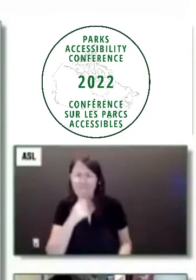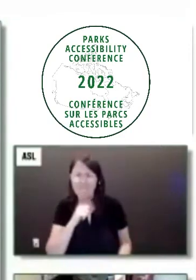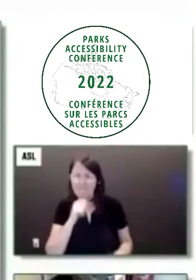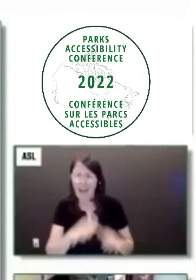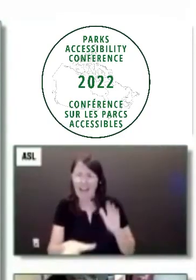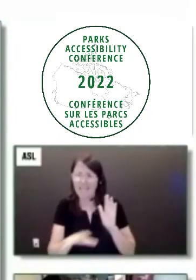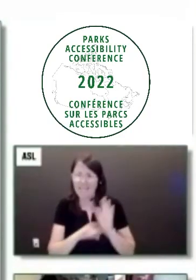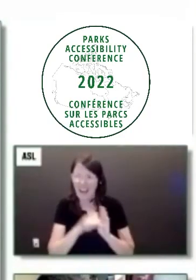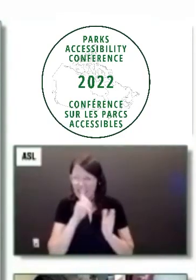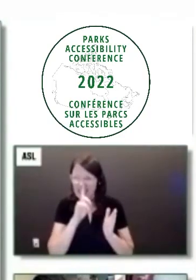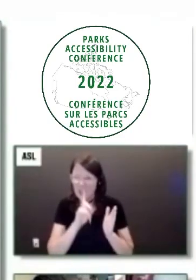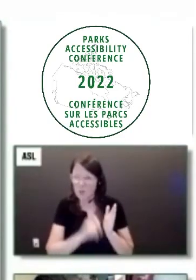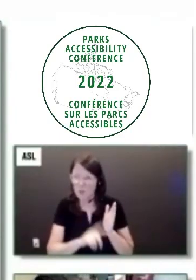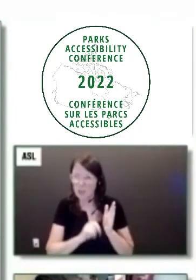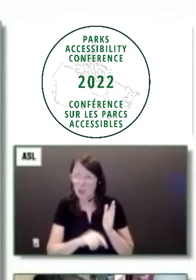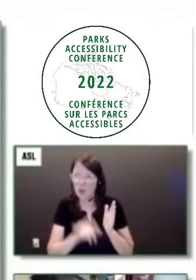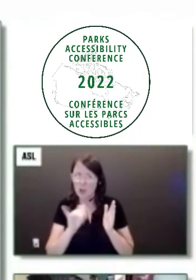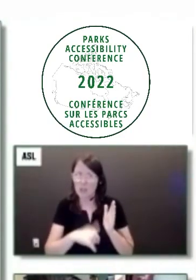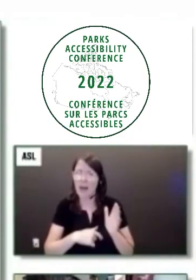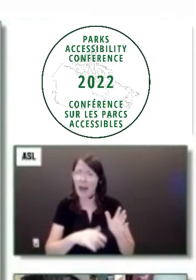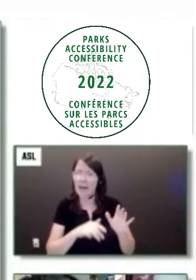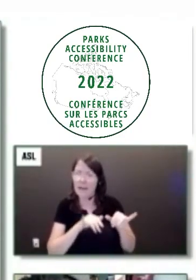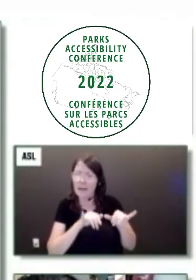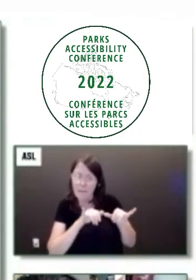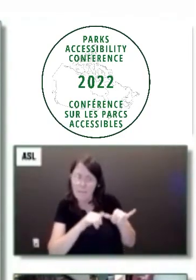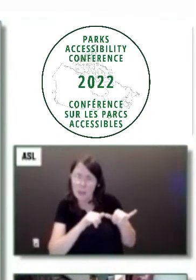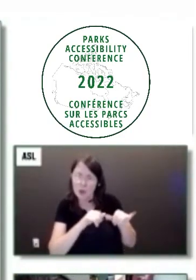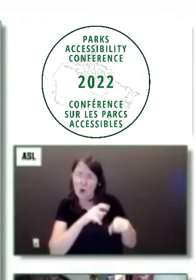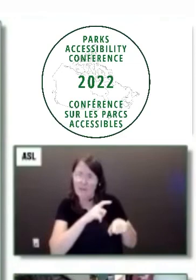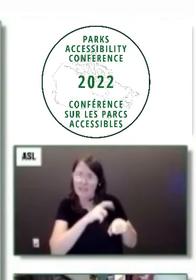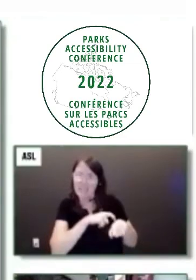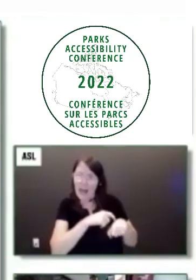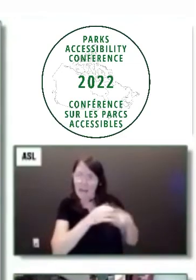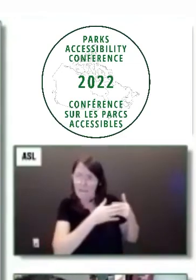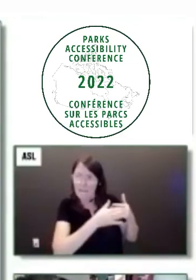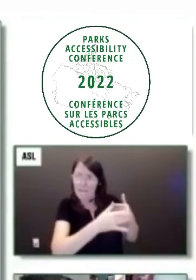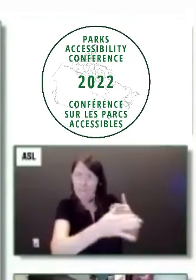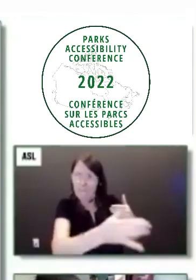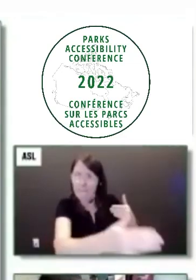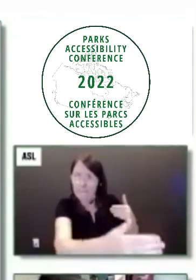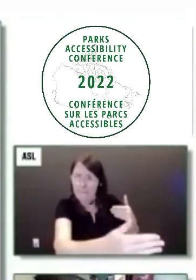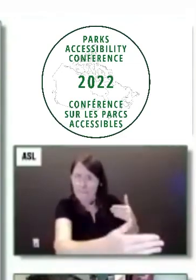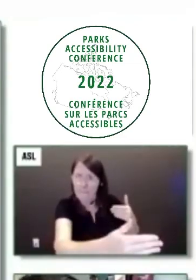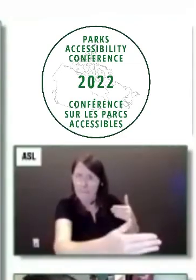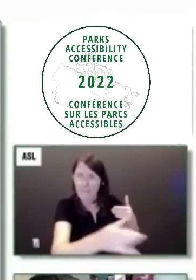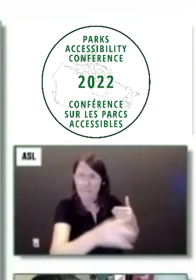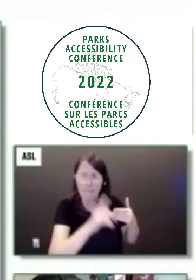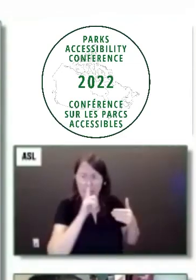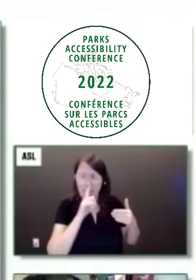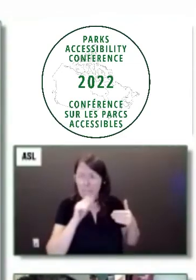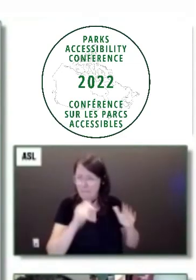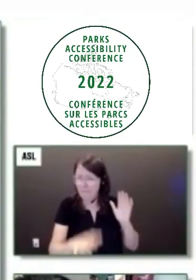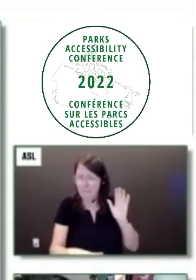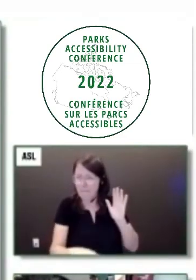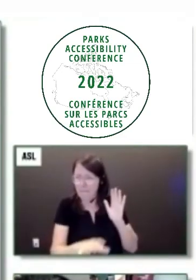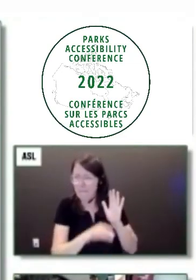see if accessibility improvements are actually being made over time in remote and rural nature. And I think really